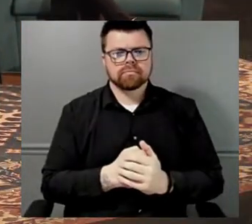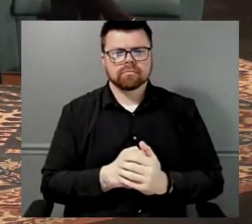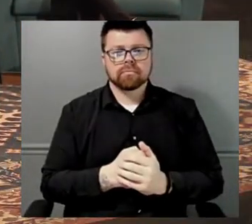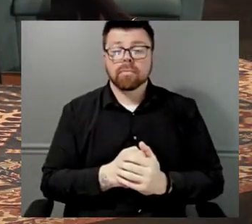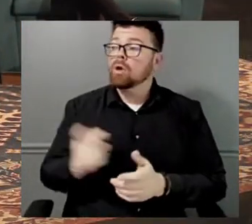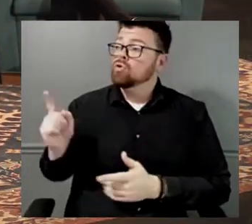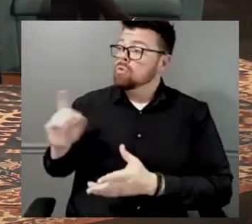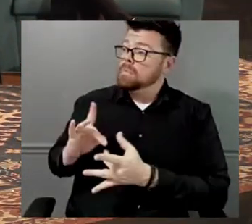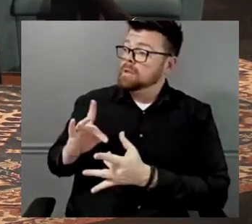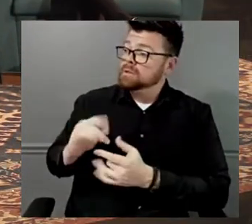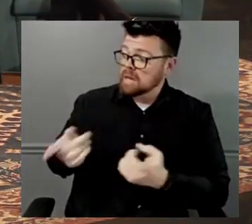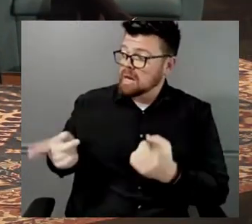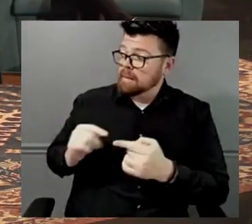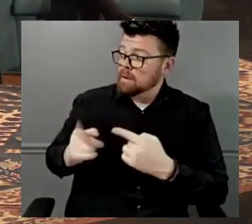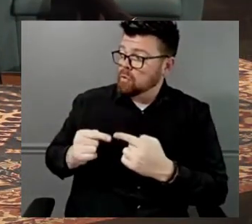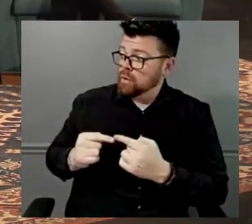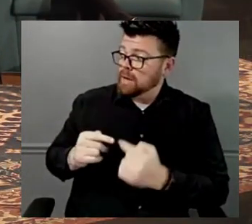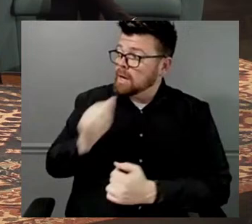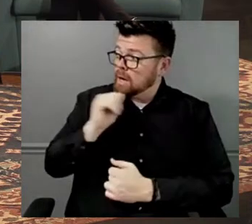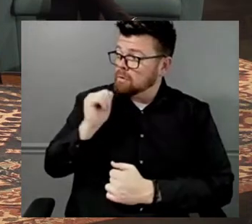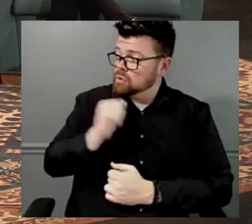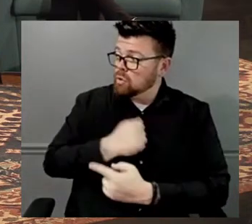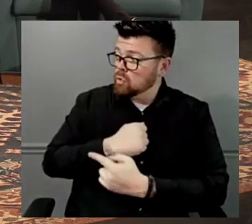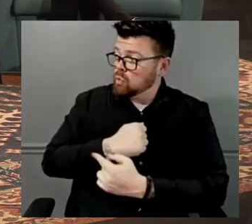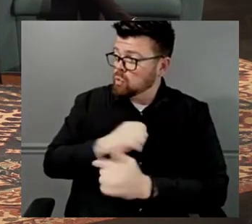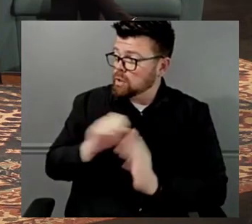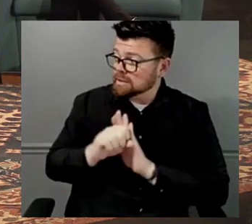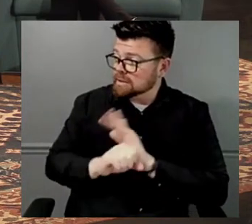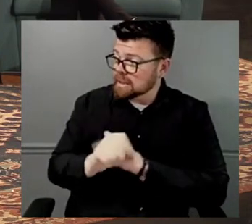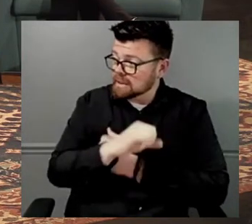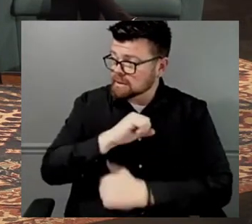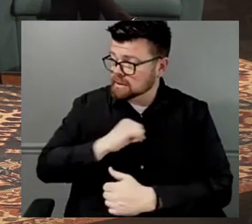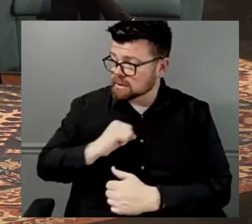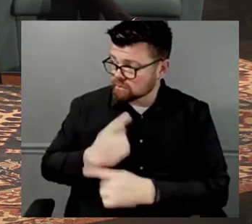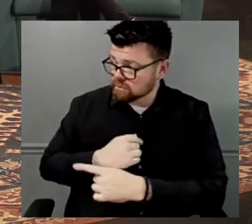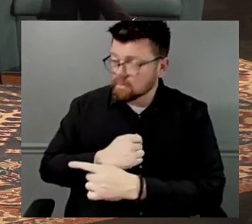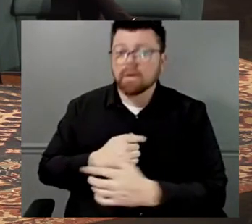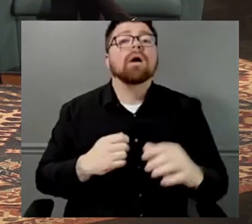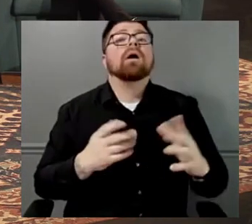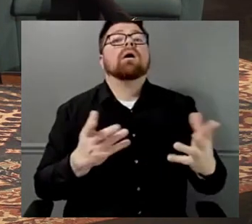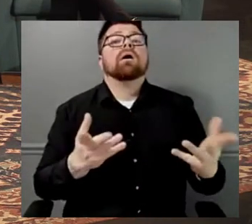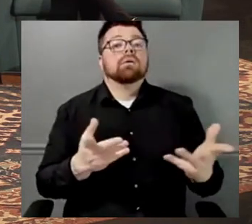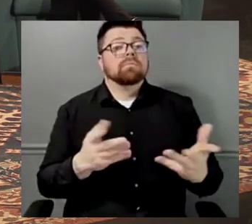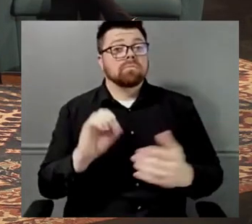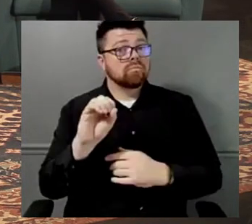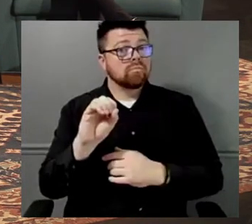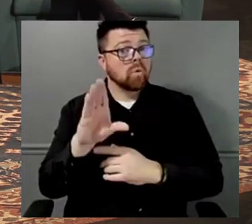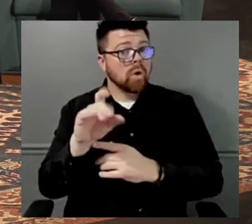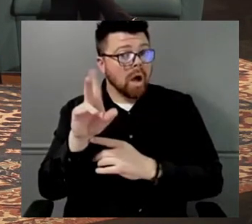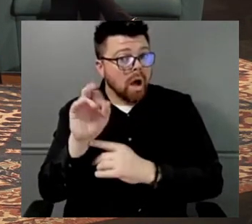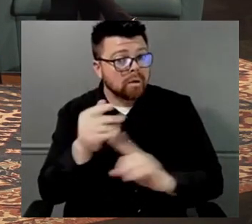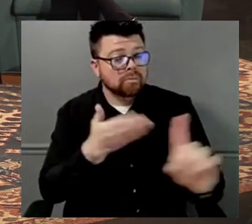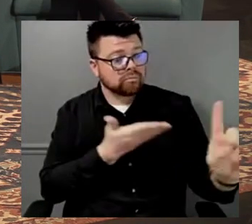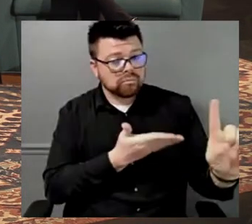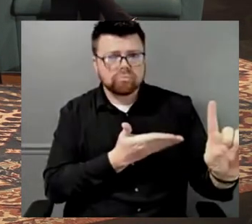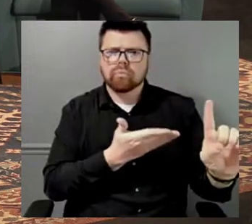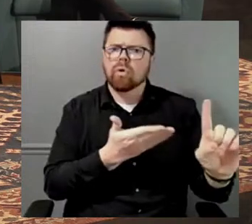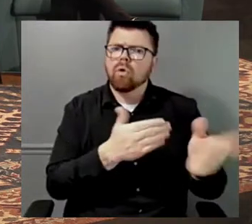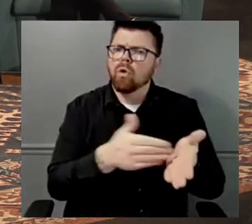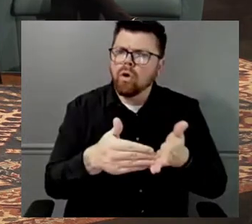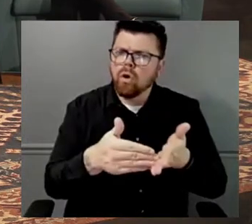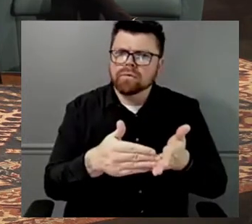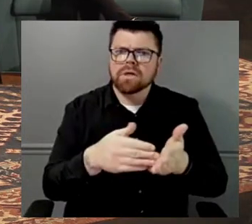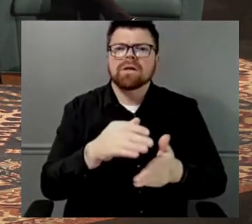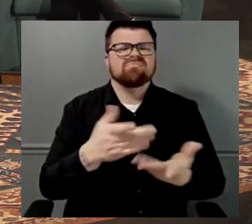was on the Arizona State Senate. She had routinely had barbecues at her home in